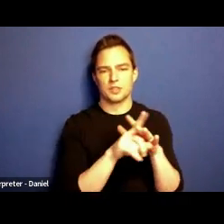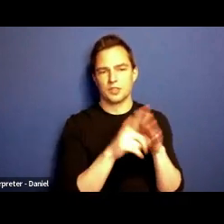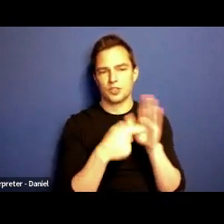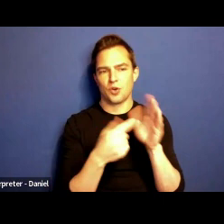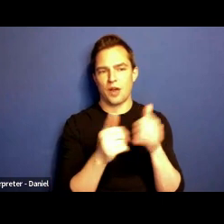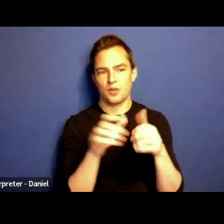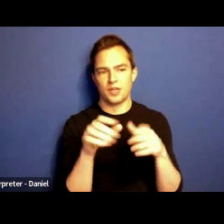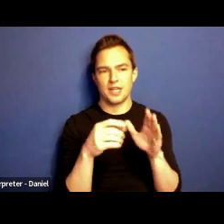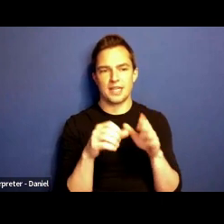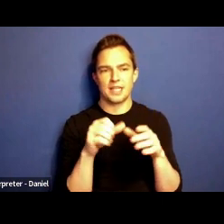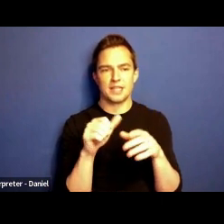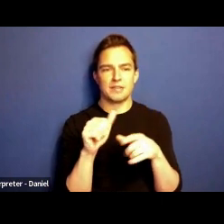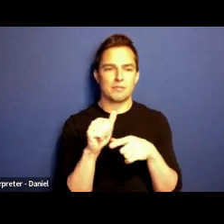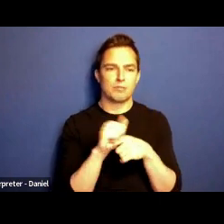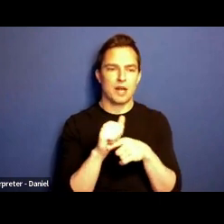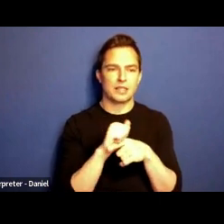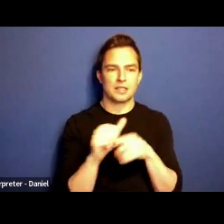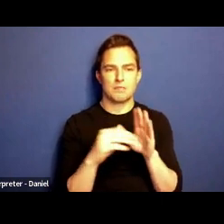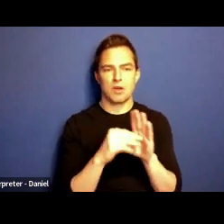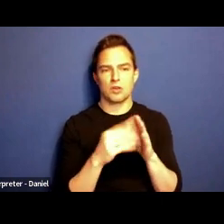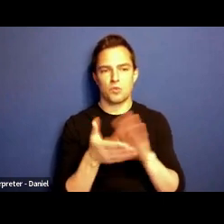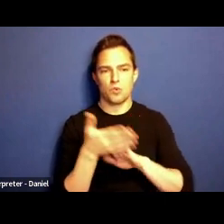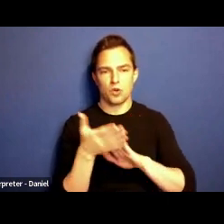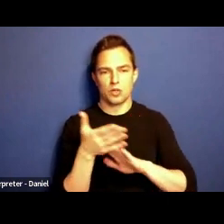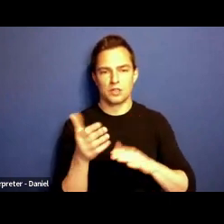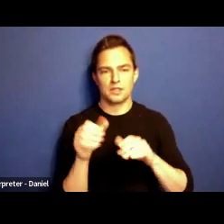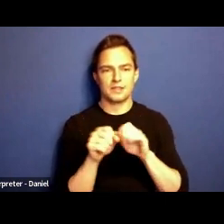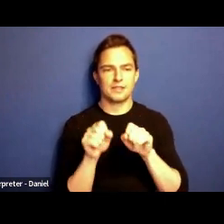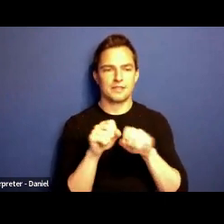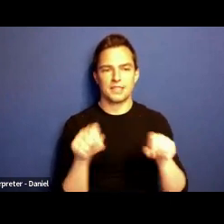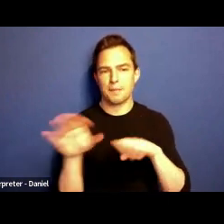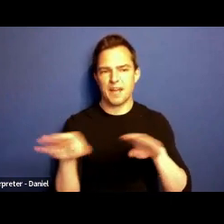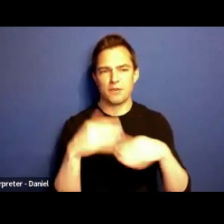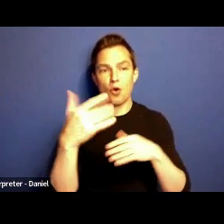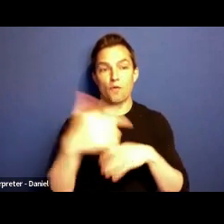us see the system's behavior over time.